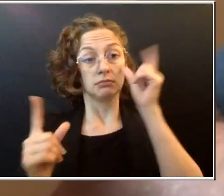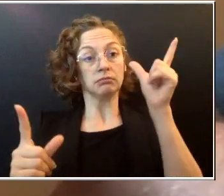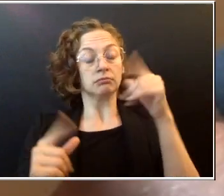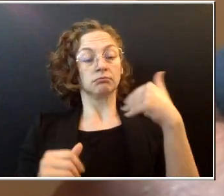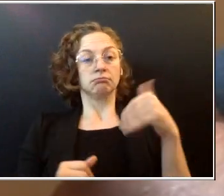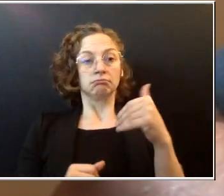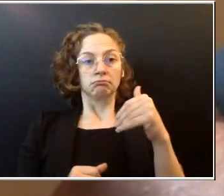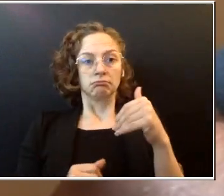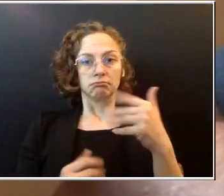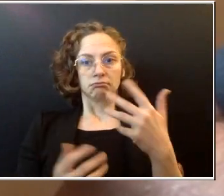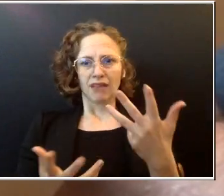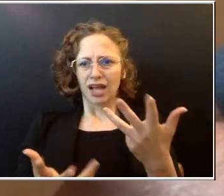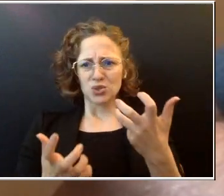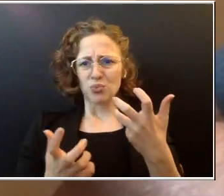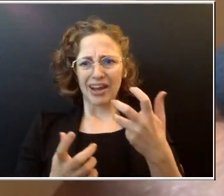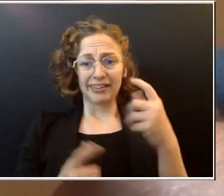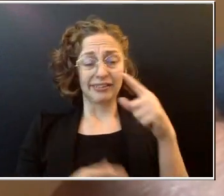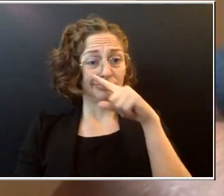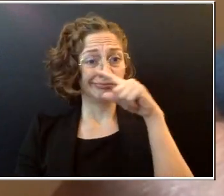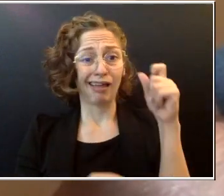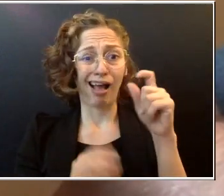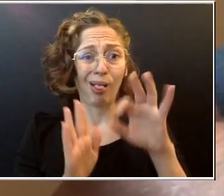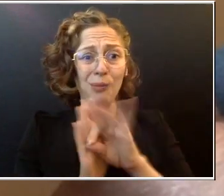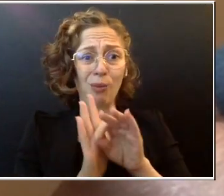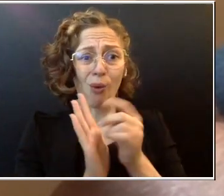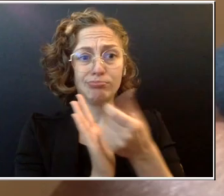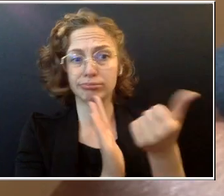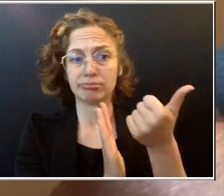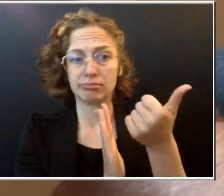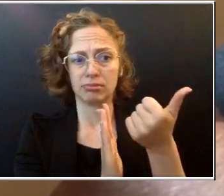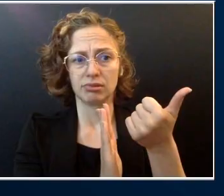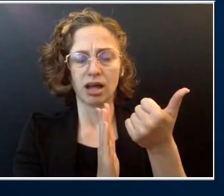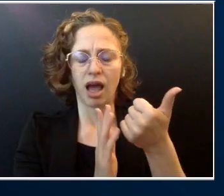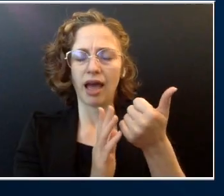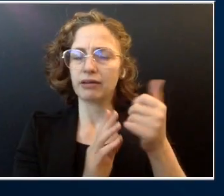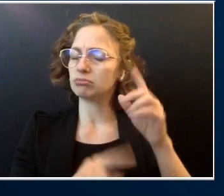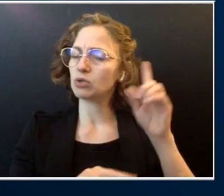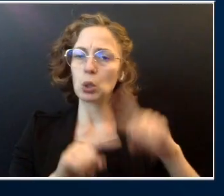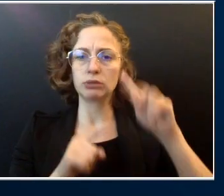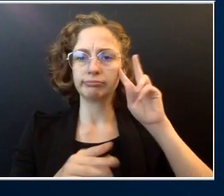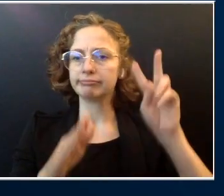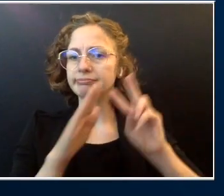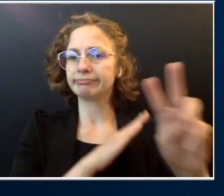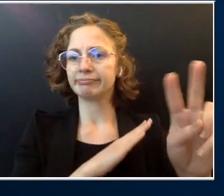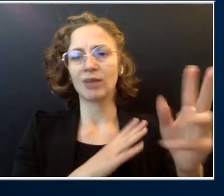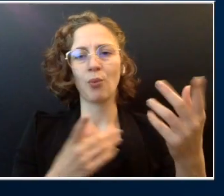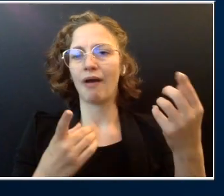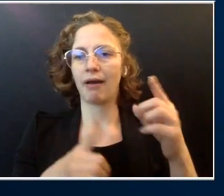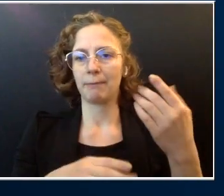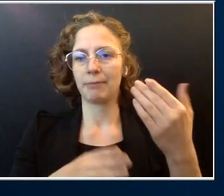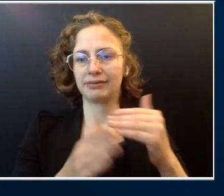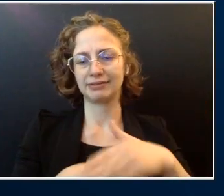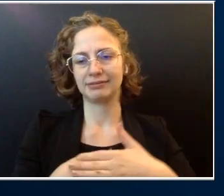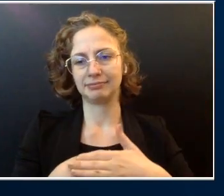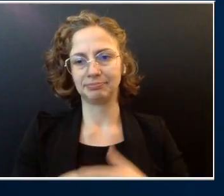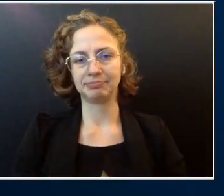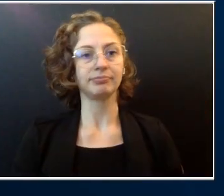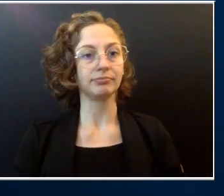this ugly mole removed. I had no idea what was in store for me. Well, and I love it. Dr. Doolittle, I have to say, I love